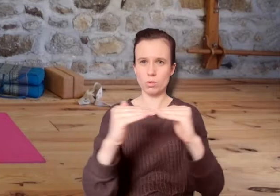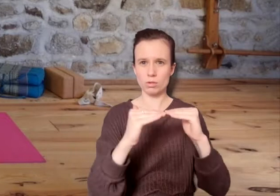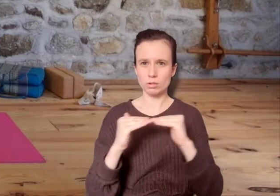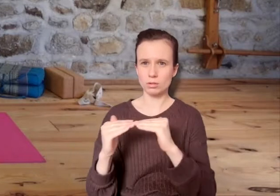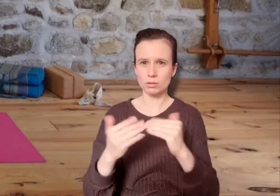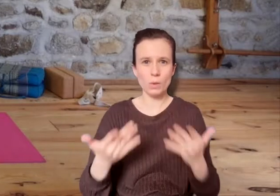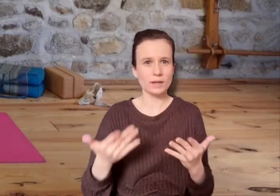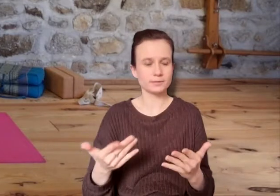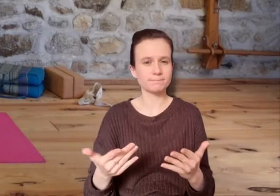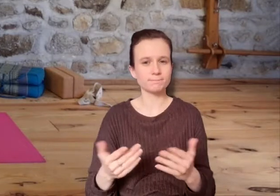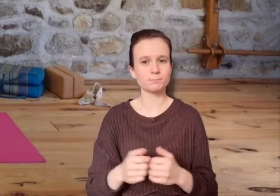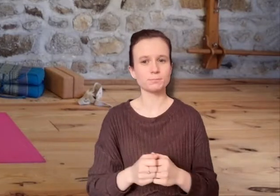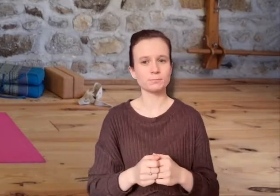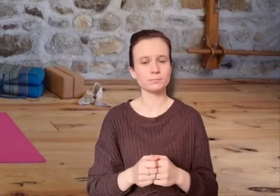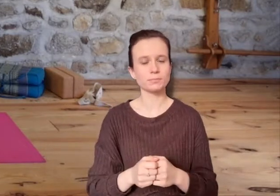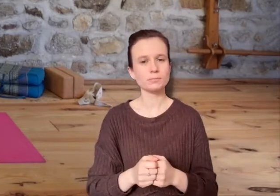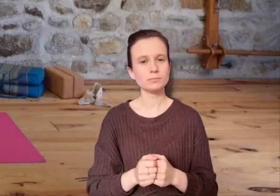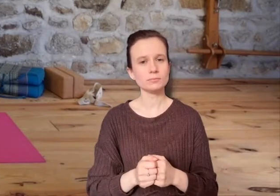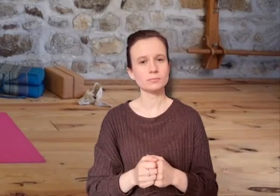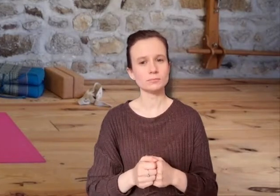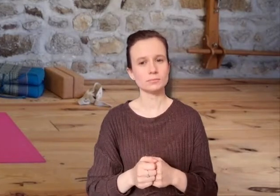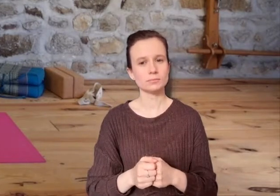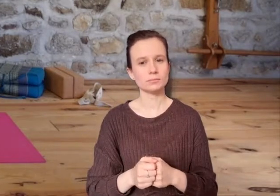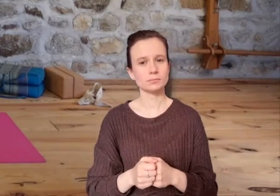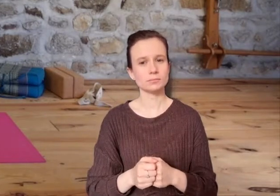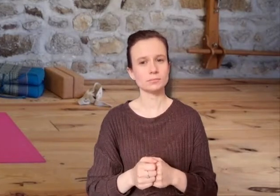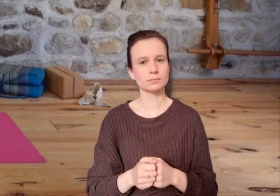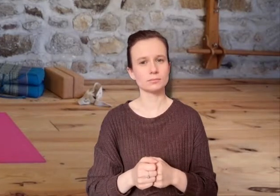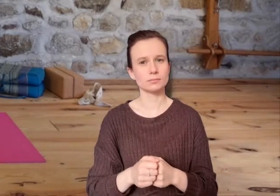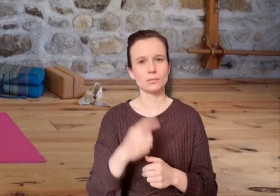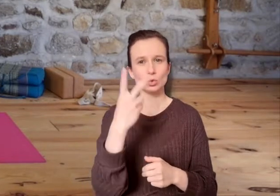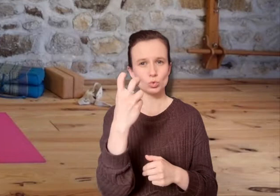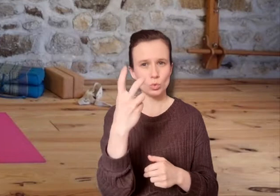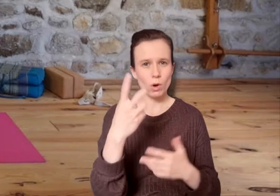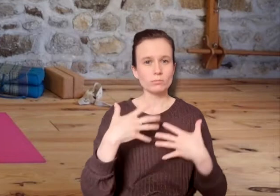Staying here, you're going to drop into it. Give yourself a couple more breaths here.